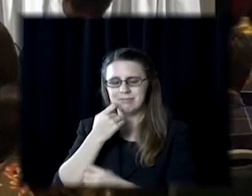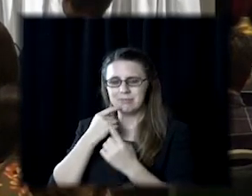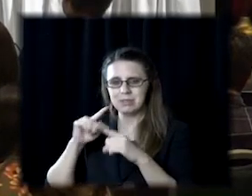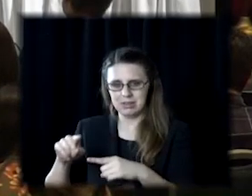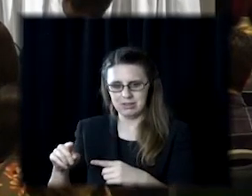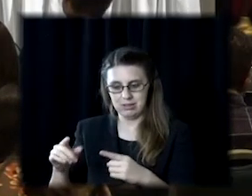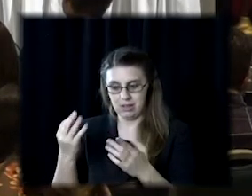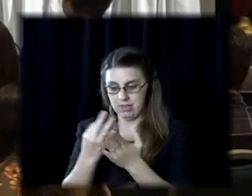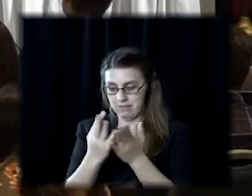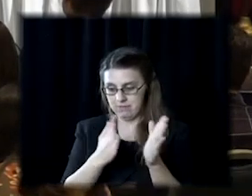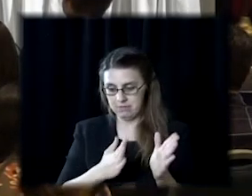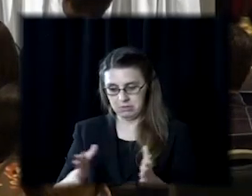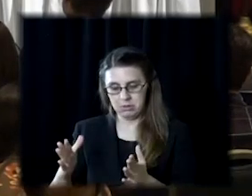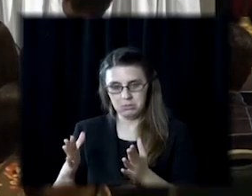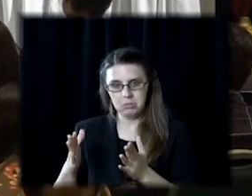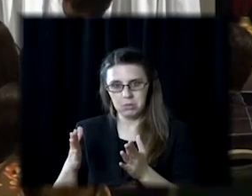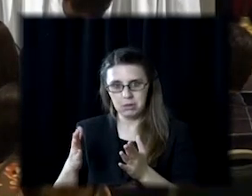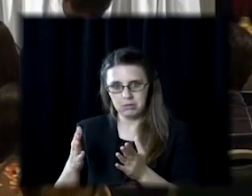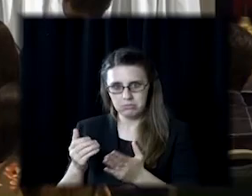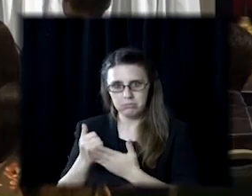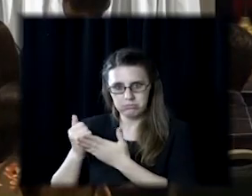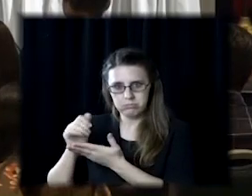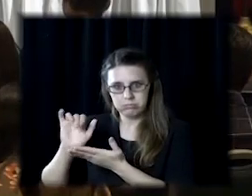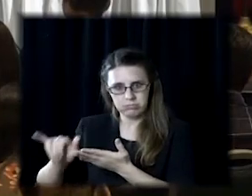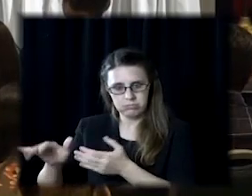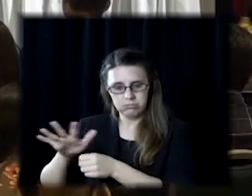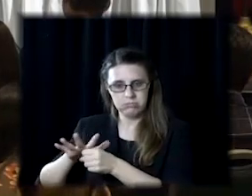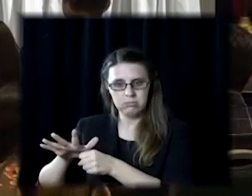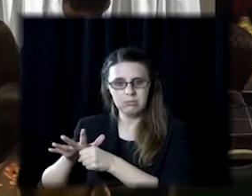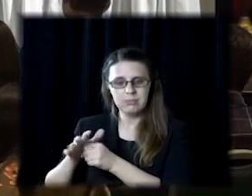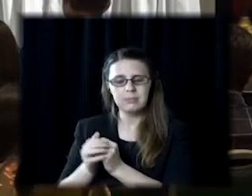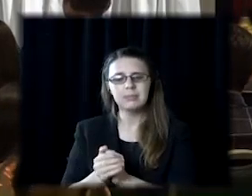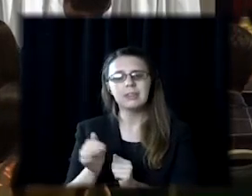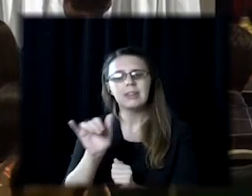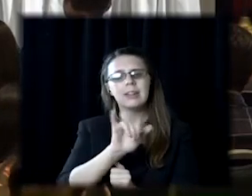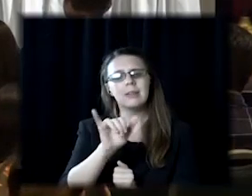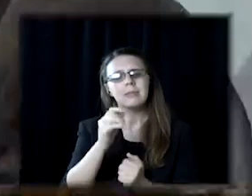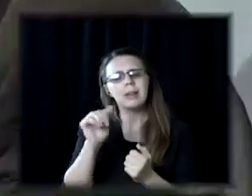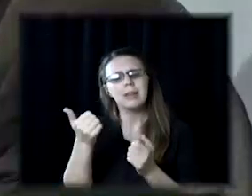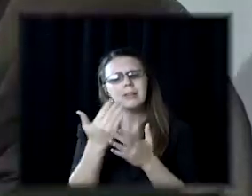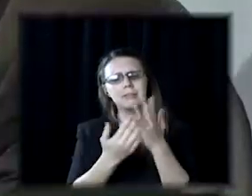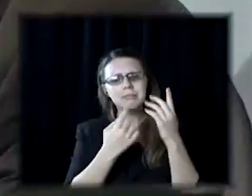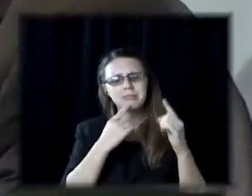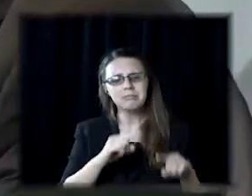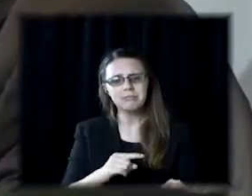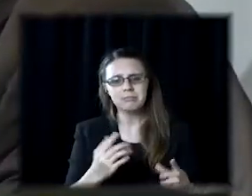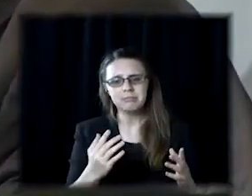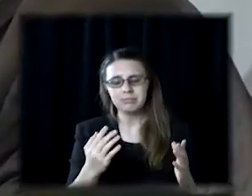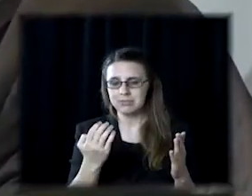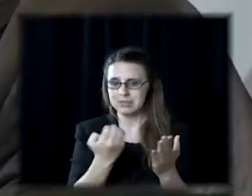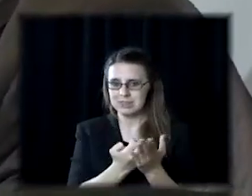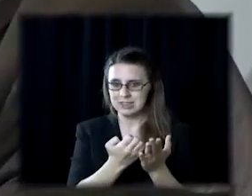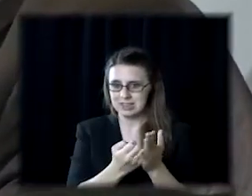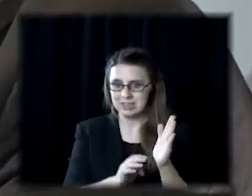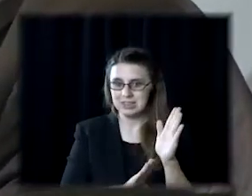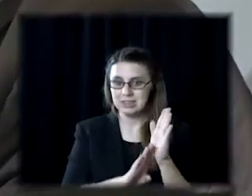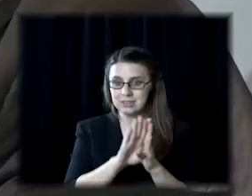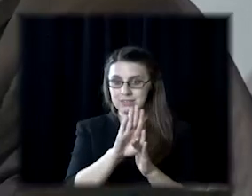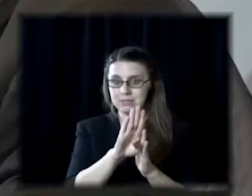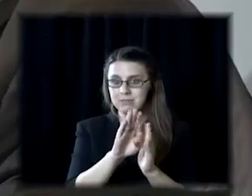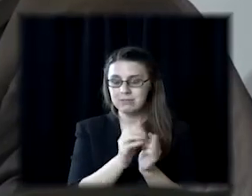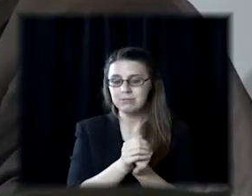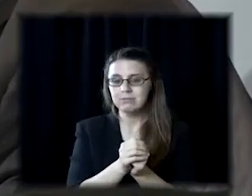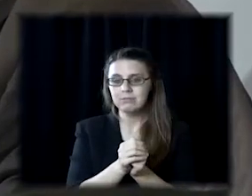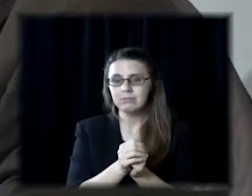for that. But the other part of the answer to development, to economic development, is that we have achieved, is to note that we